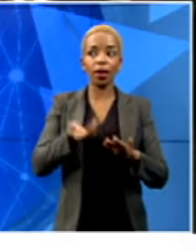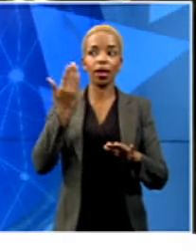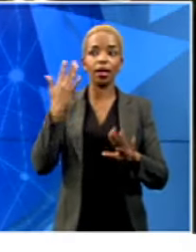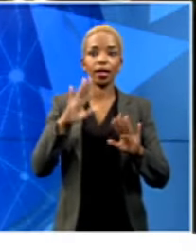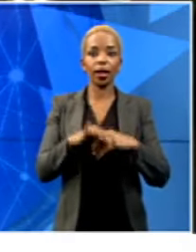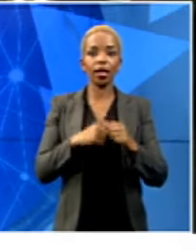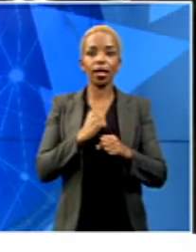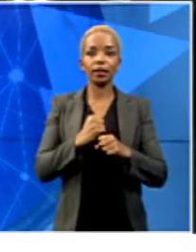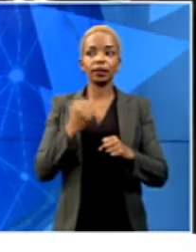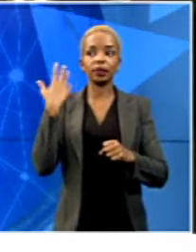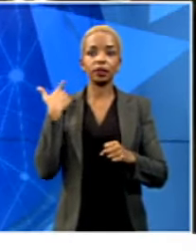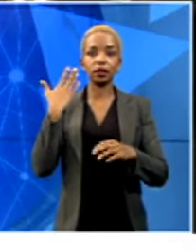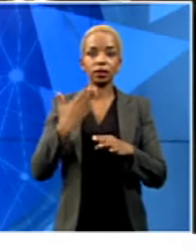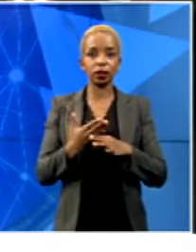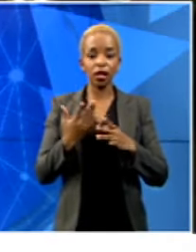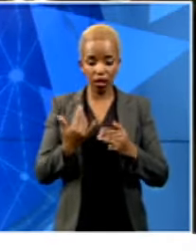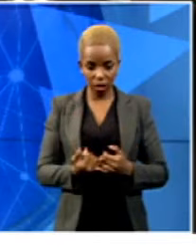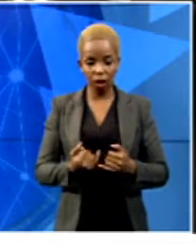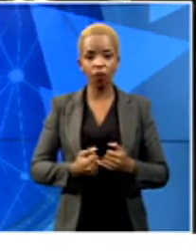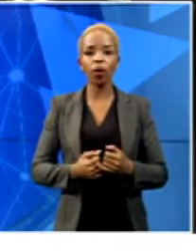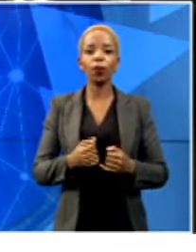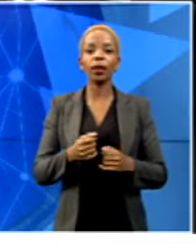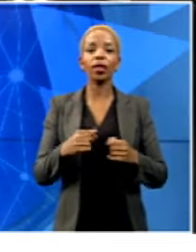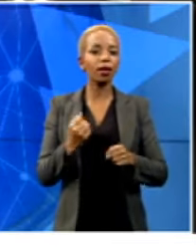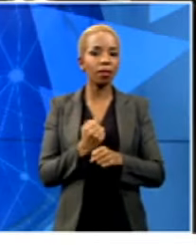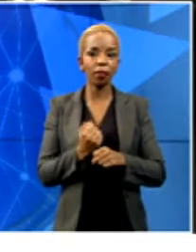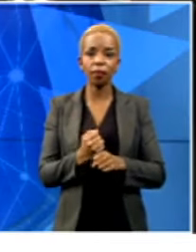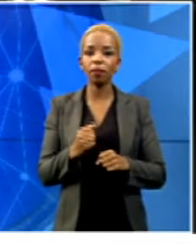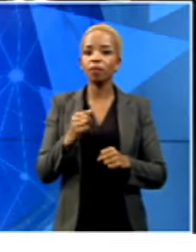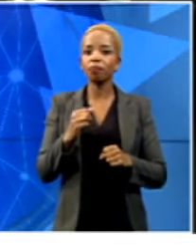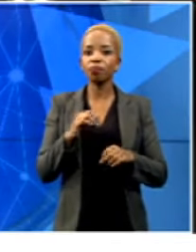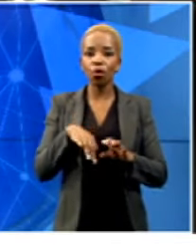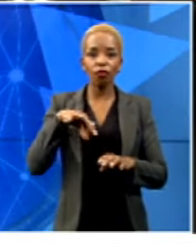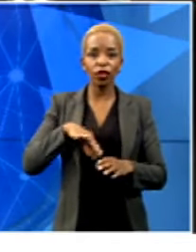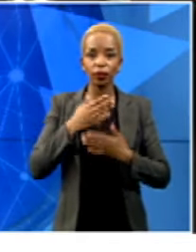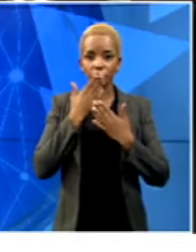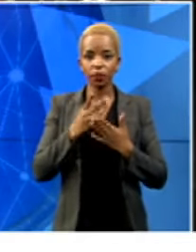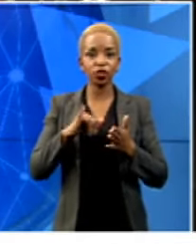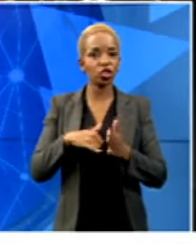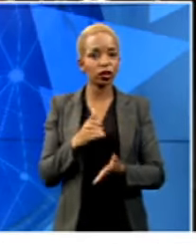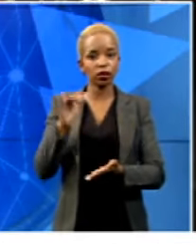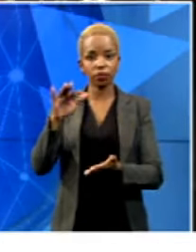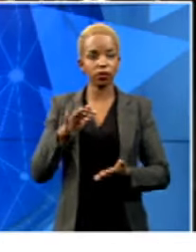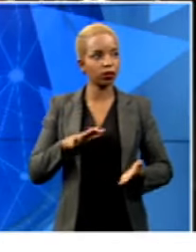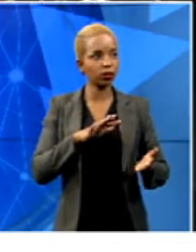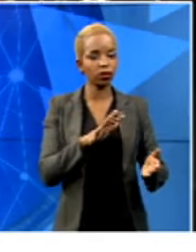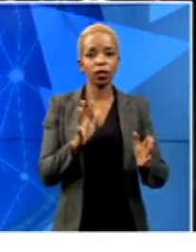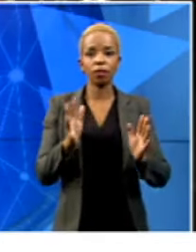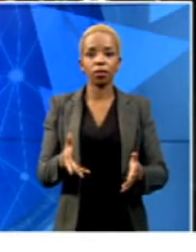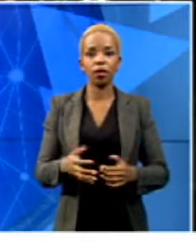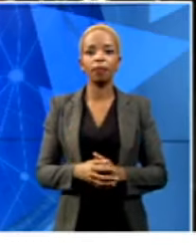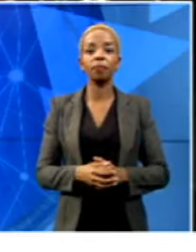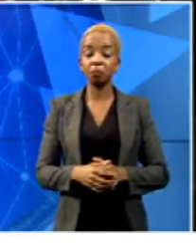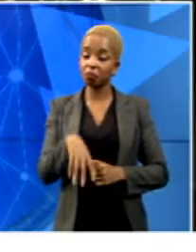We're a non-profit. We make no money off of this drive. It's really to just contribute. Well, Danny, thank you so much for your time